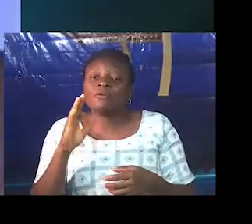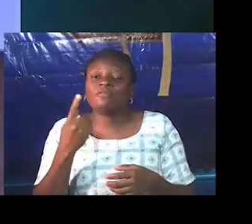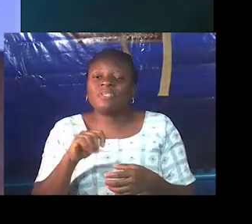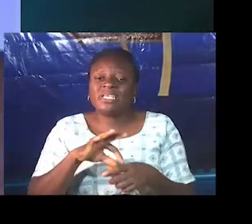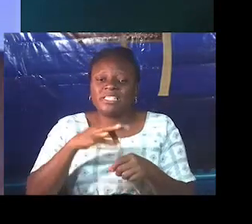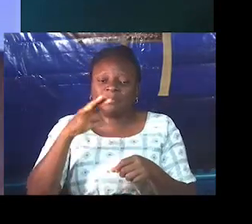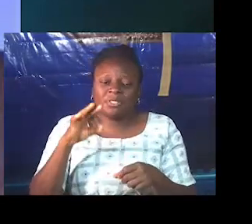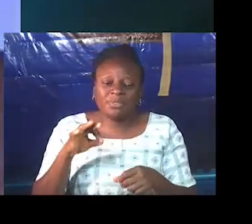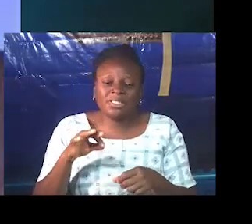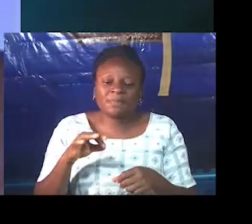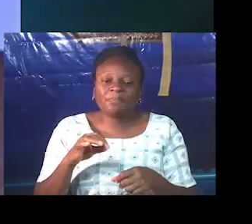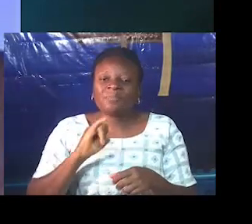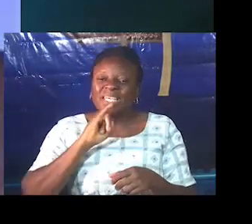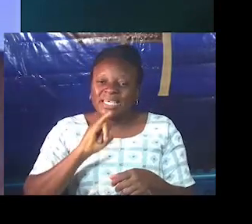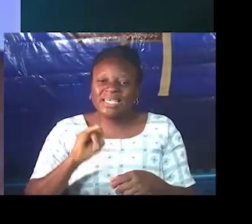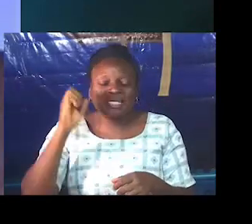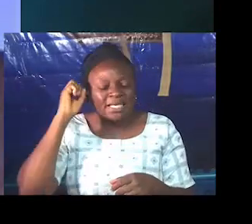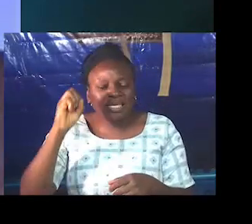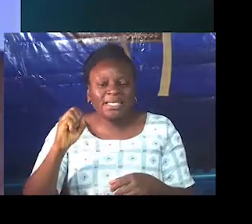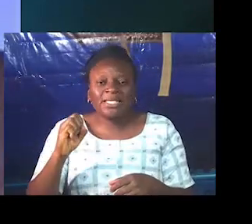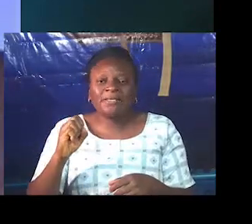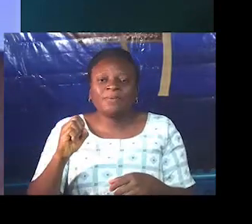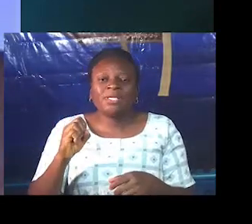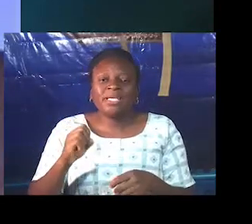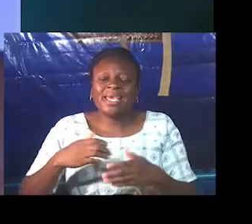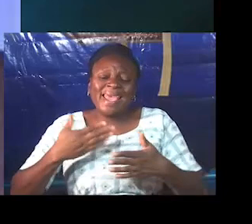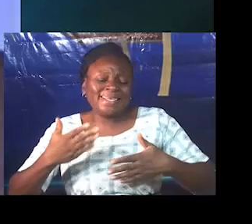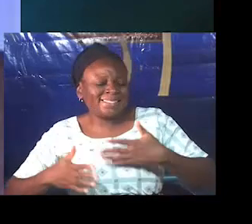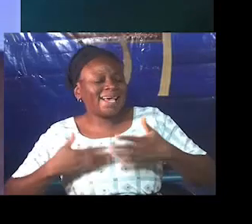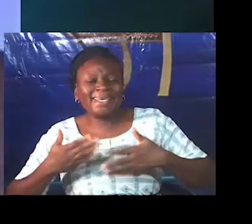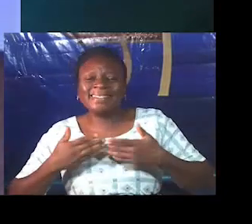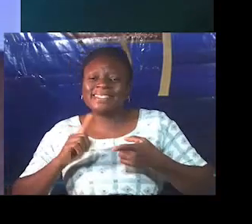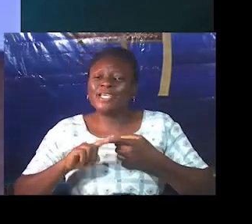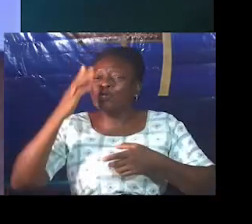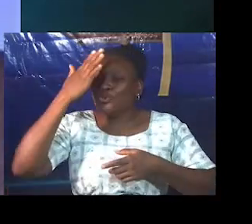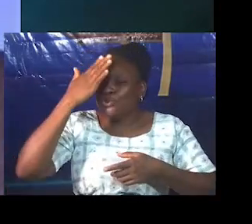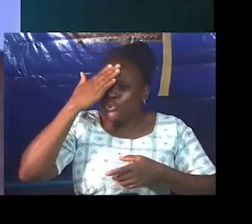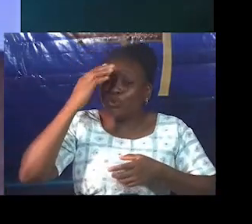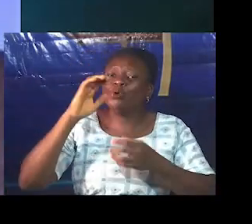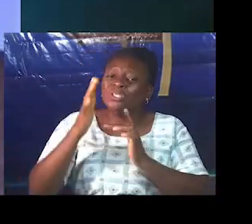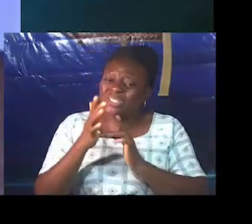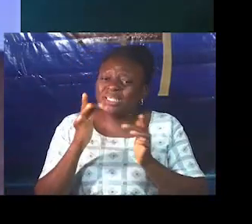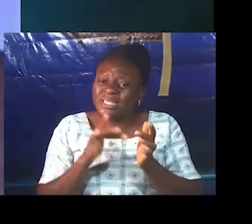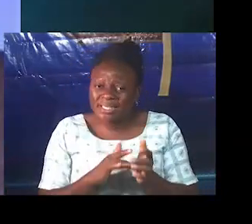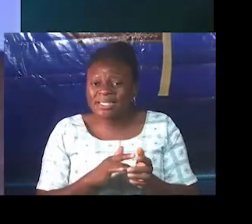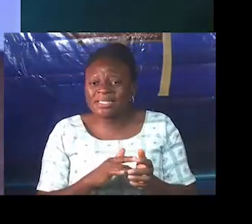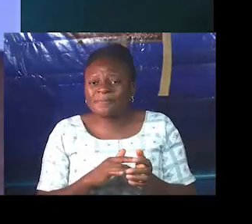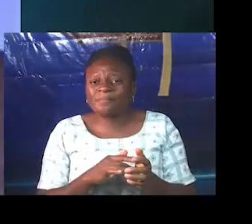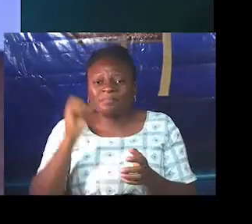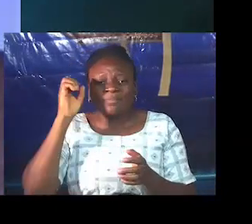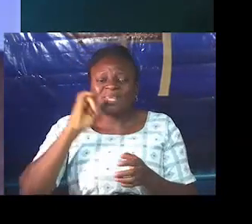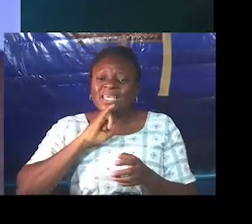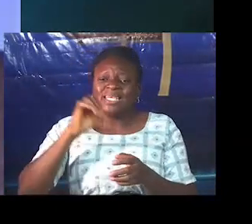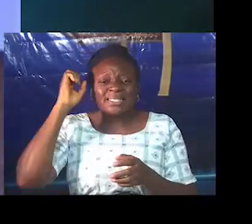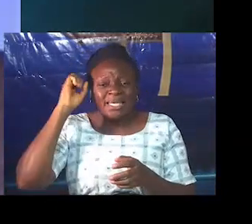he eager to know Jesus? Is he eager to walk with God? Is he eager to live in righteousness and